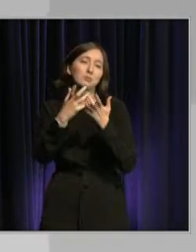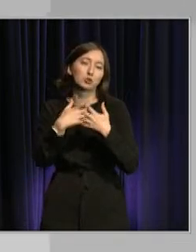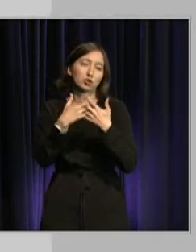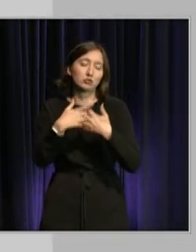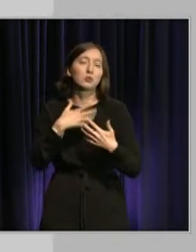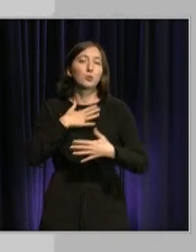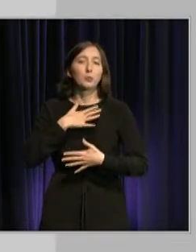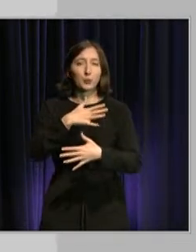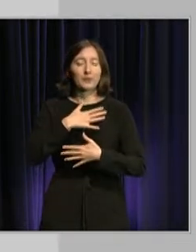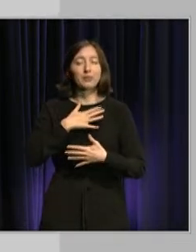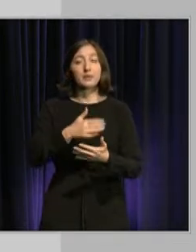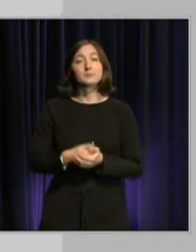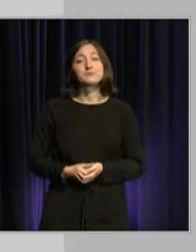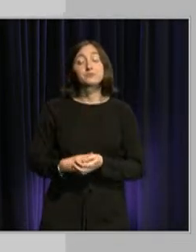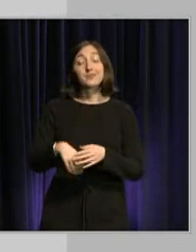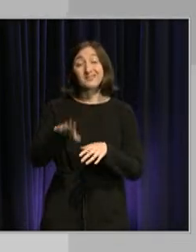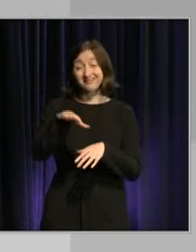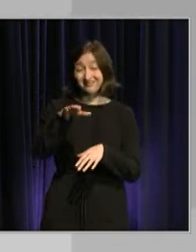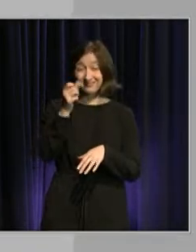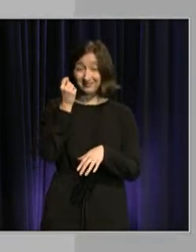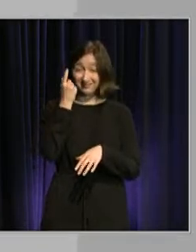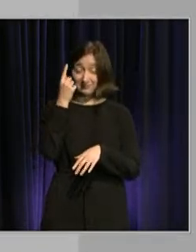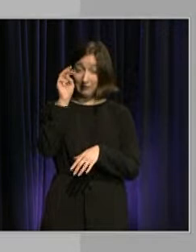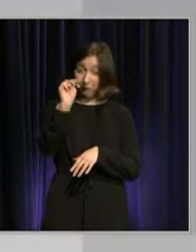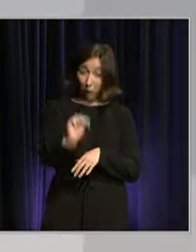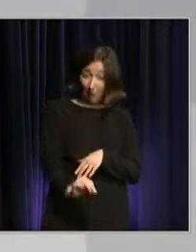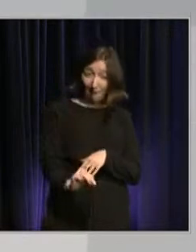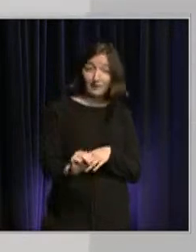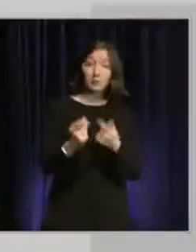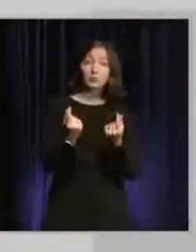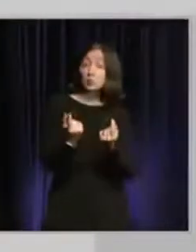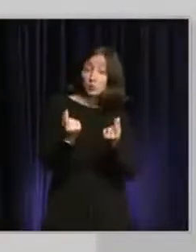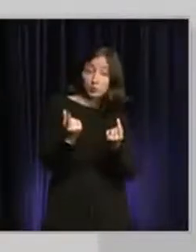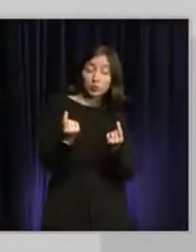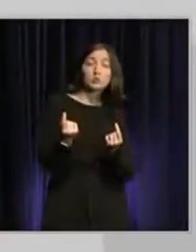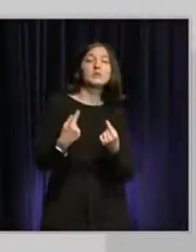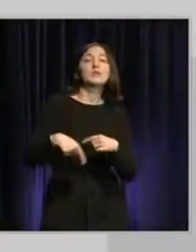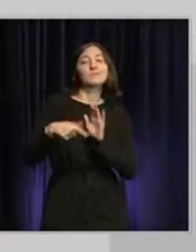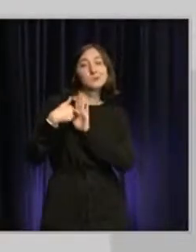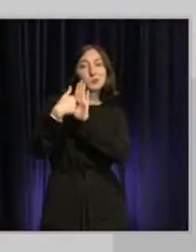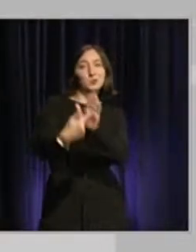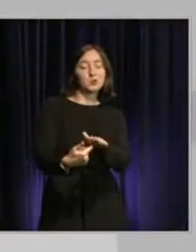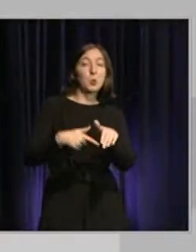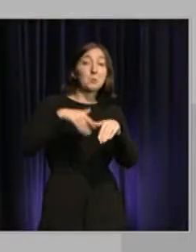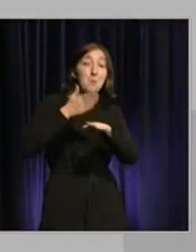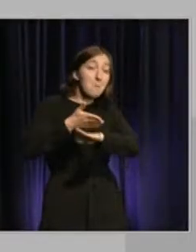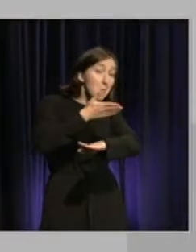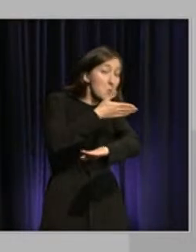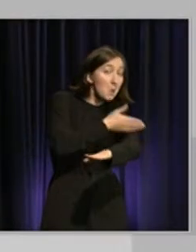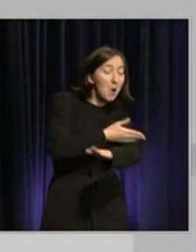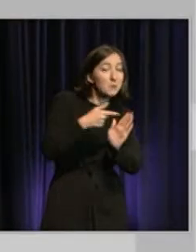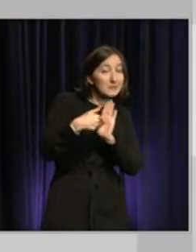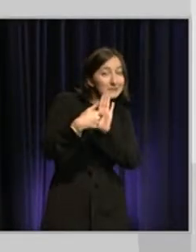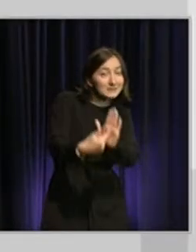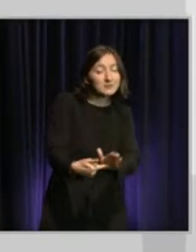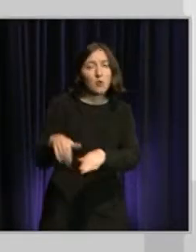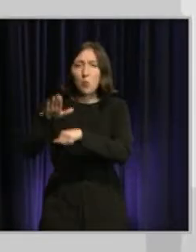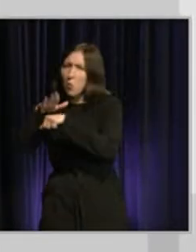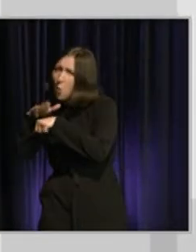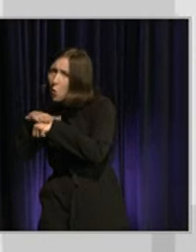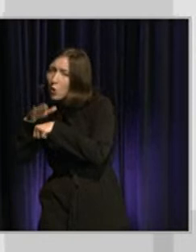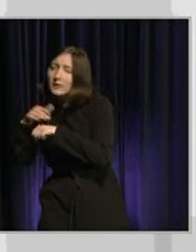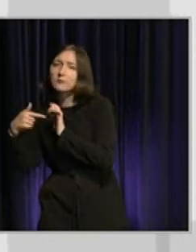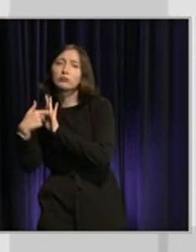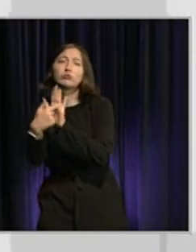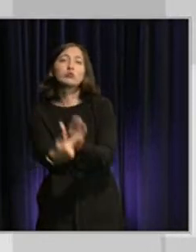go to our progress and warning indicators, and there's some good news here. After we saw a little bit of an uptick last week in our positivity rate because